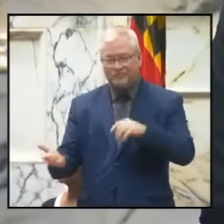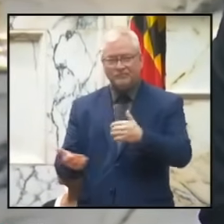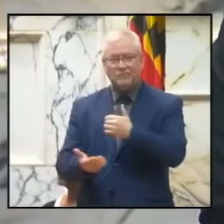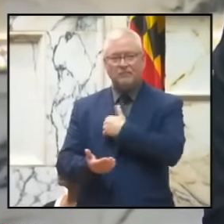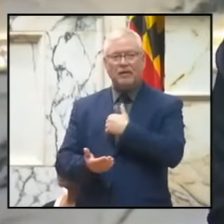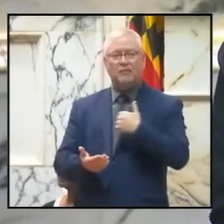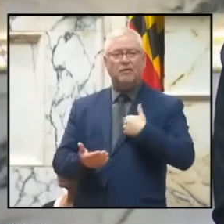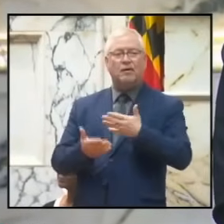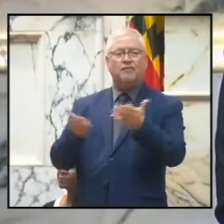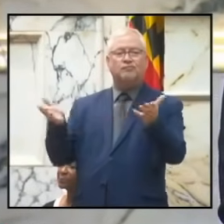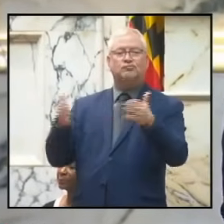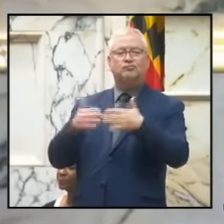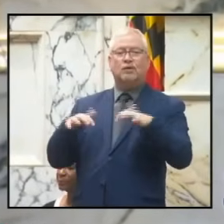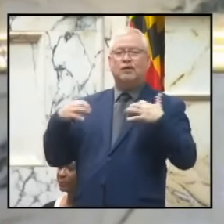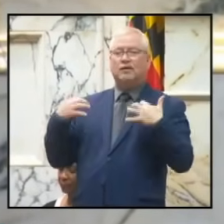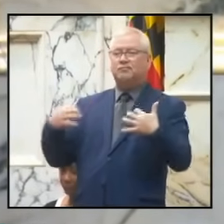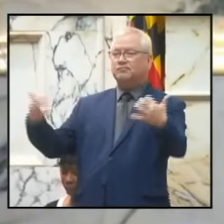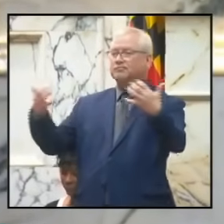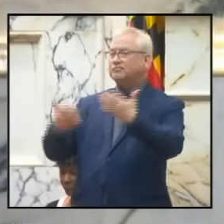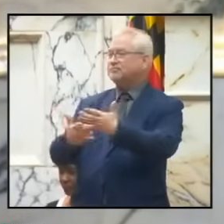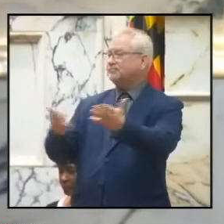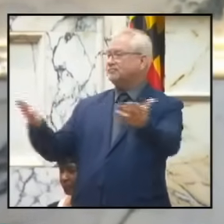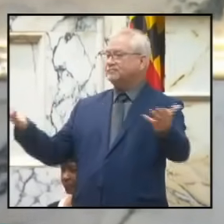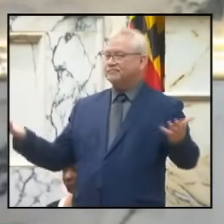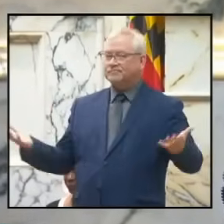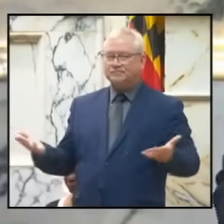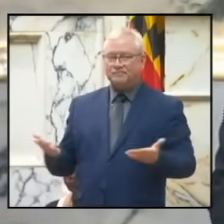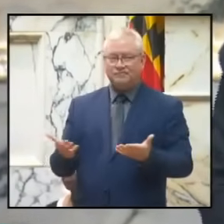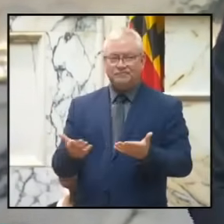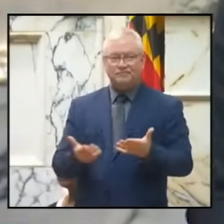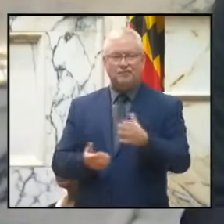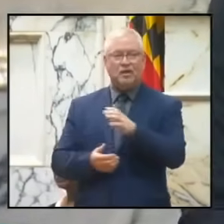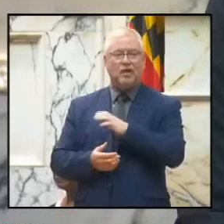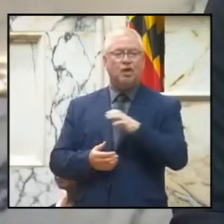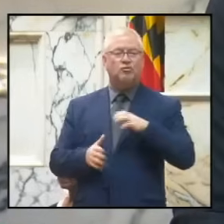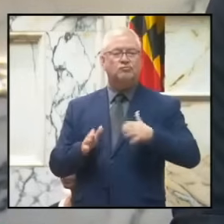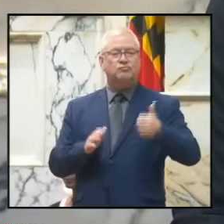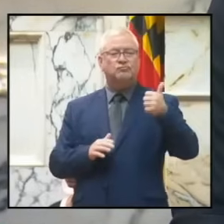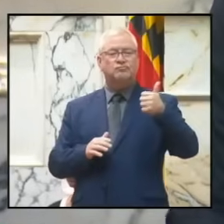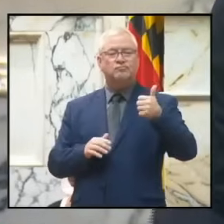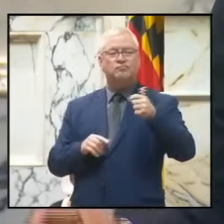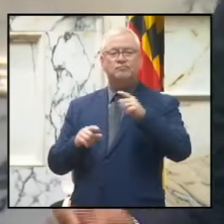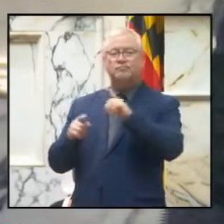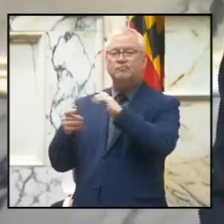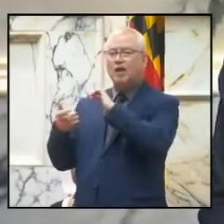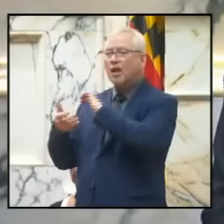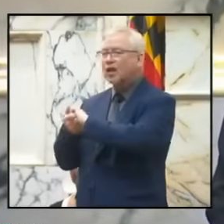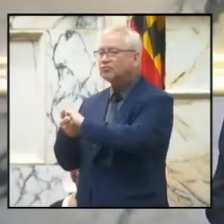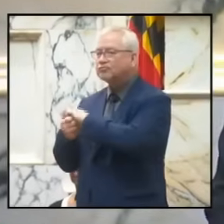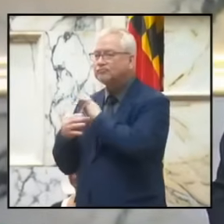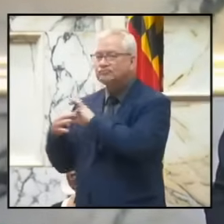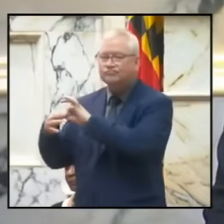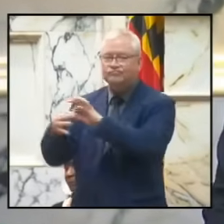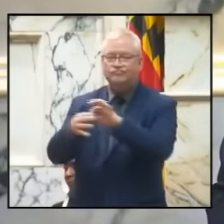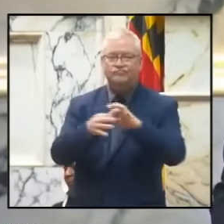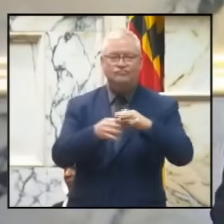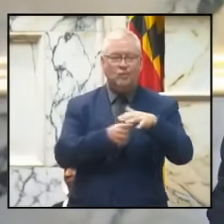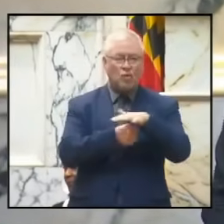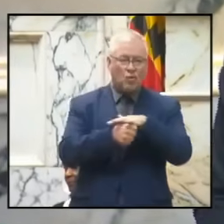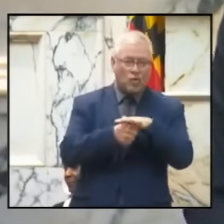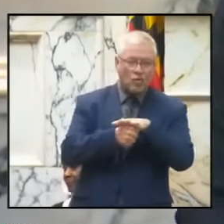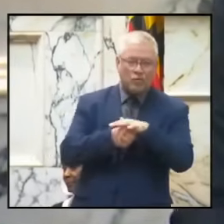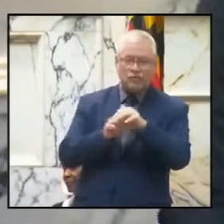Assembly, constitutional officers, distinguished colleagues representing local and state and also federal